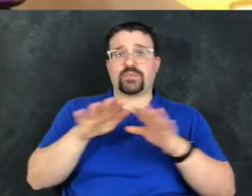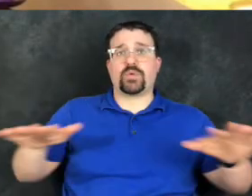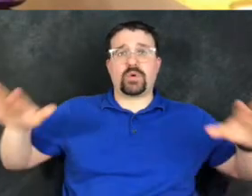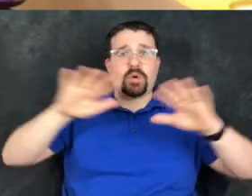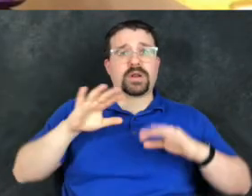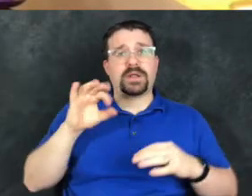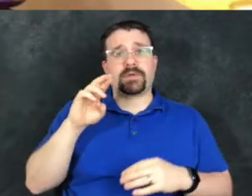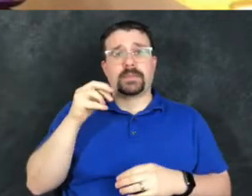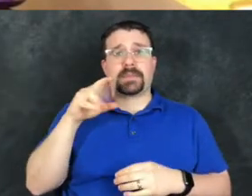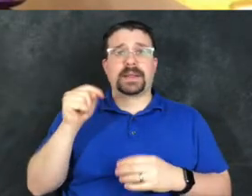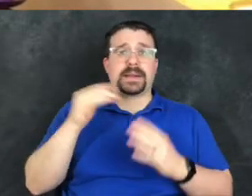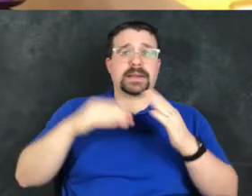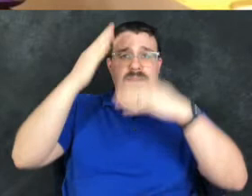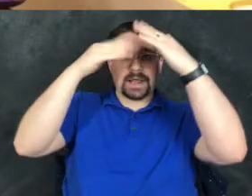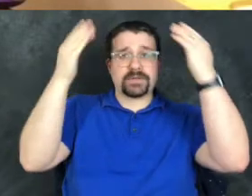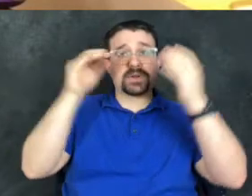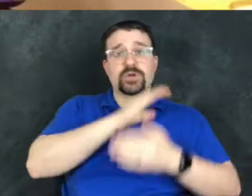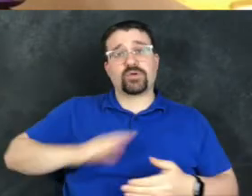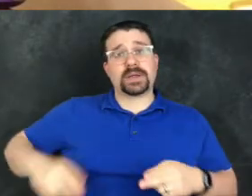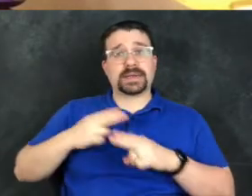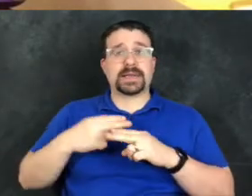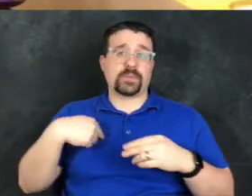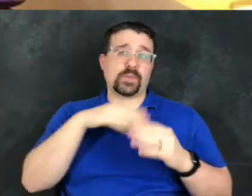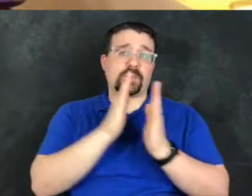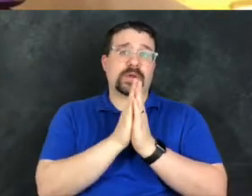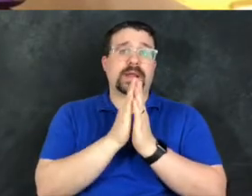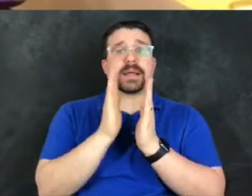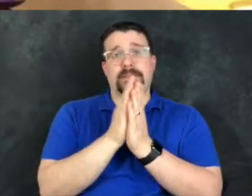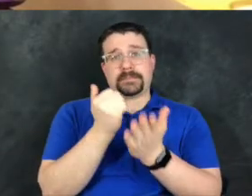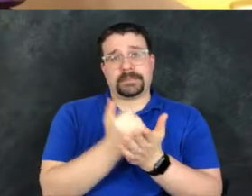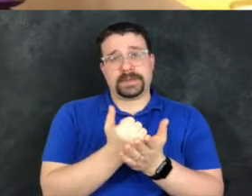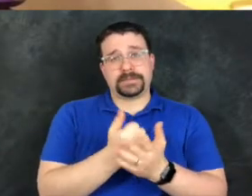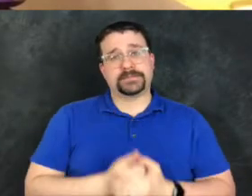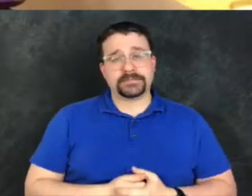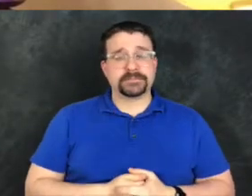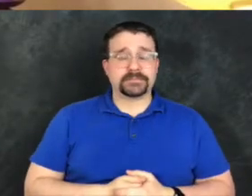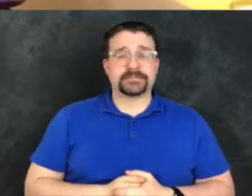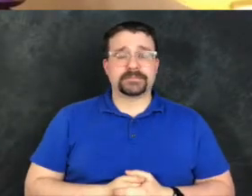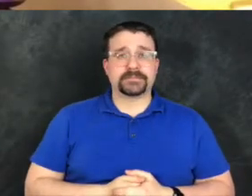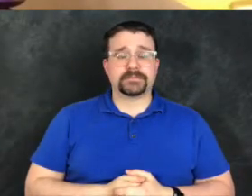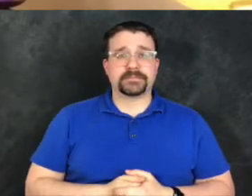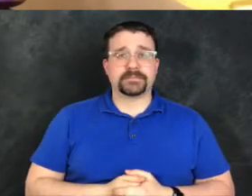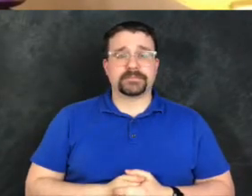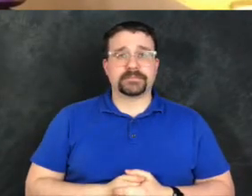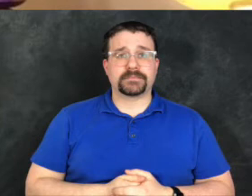glory in the broad firmament above. In Christ's name we pray. Amen.